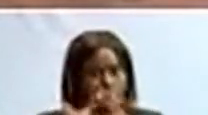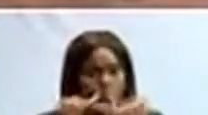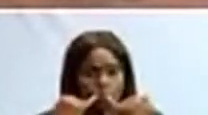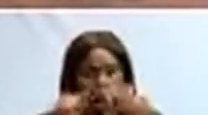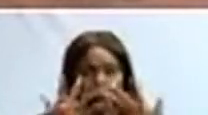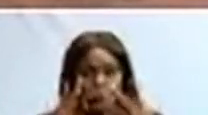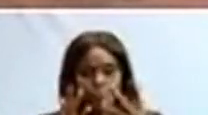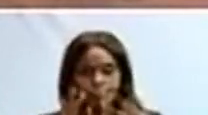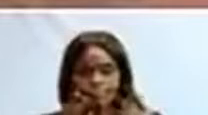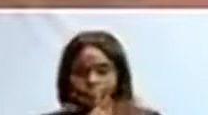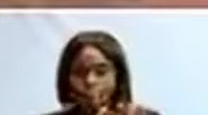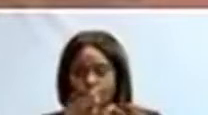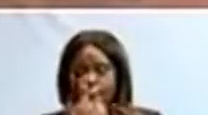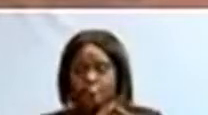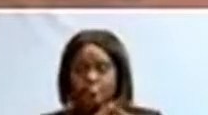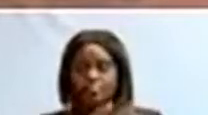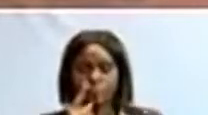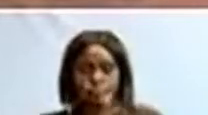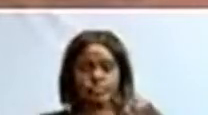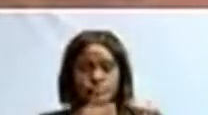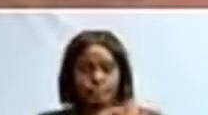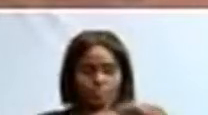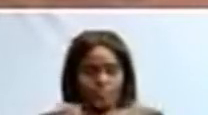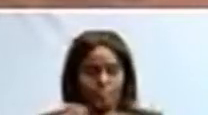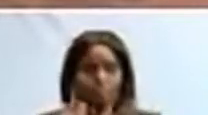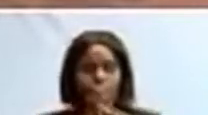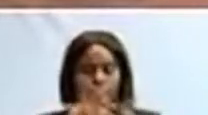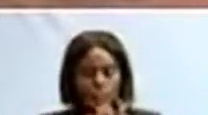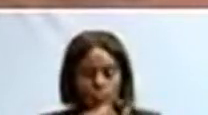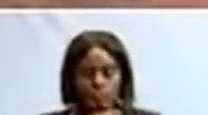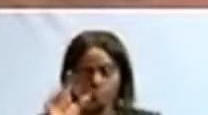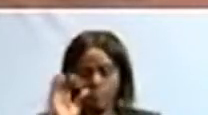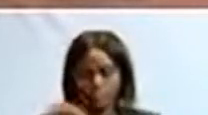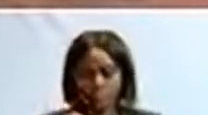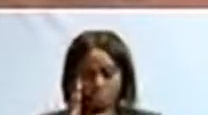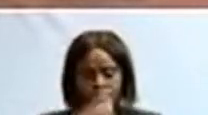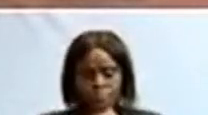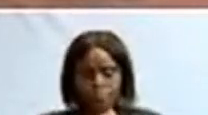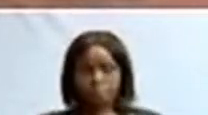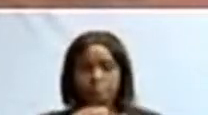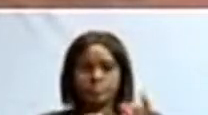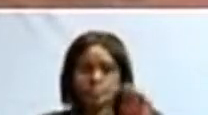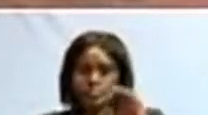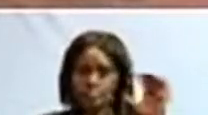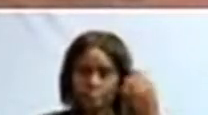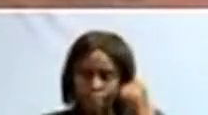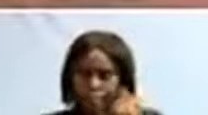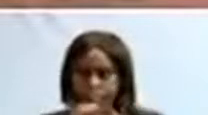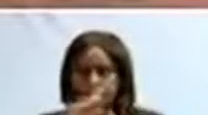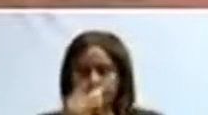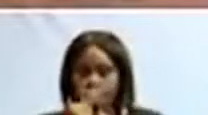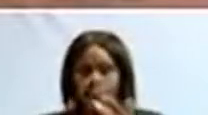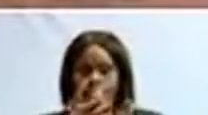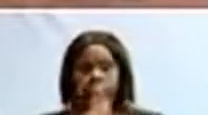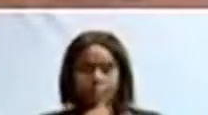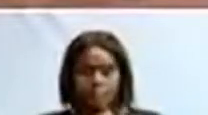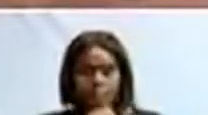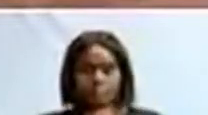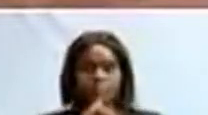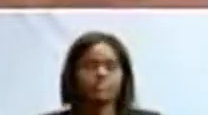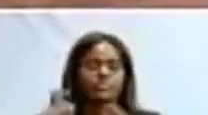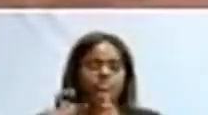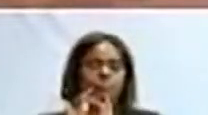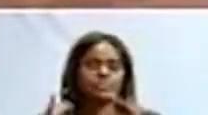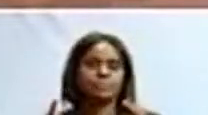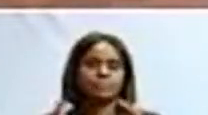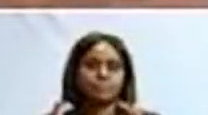that failure to transfer 20% capital components was due to financial